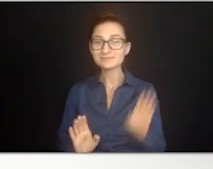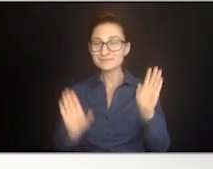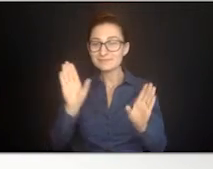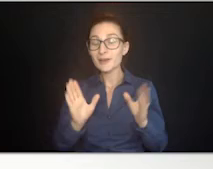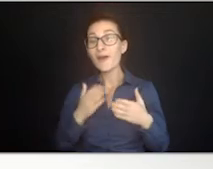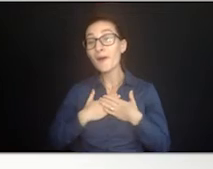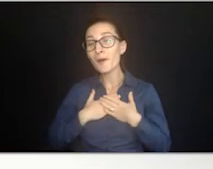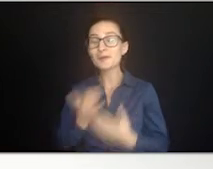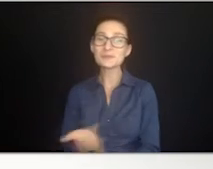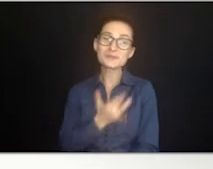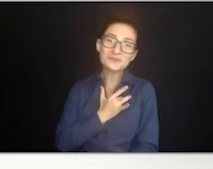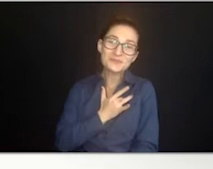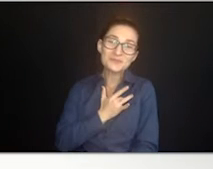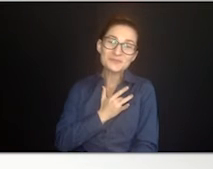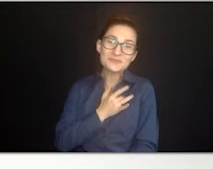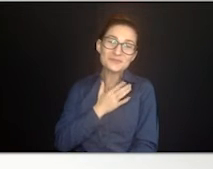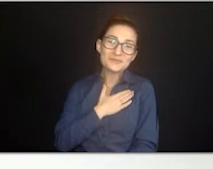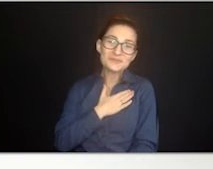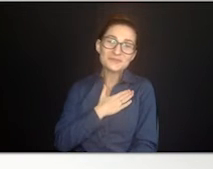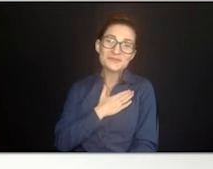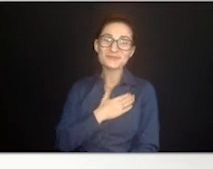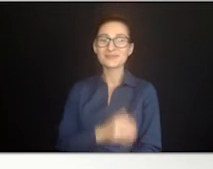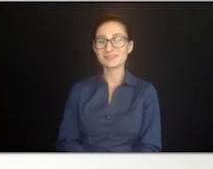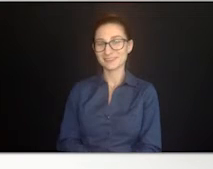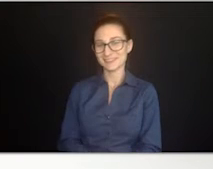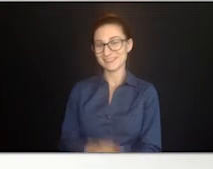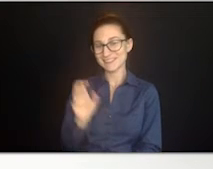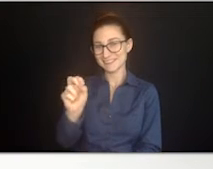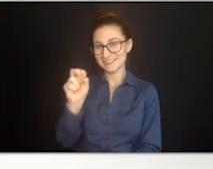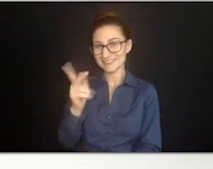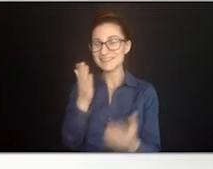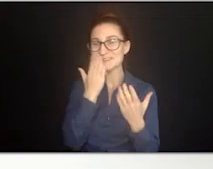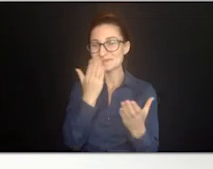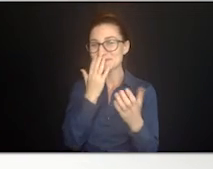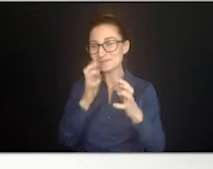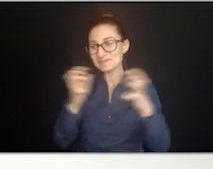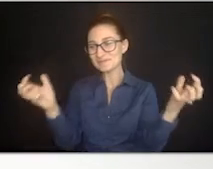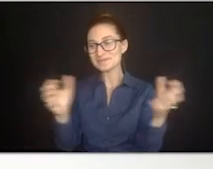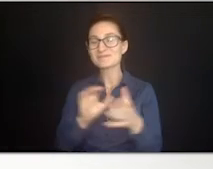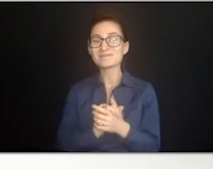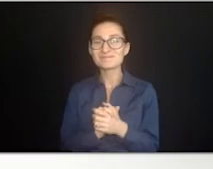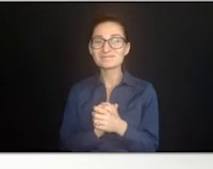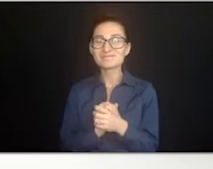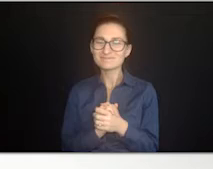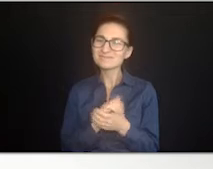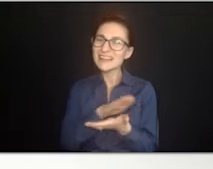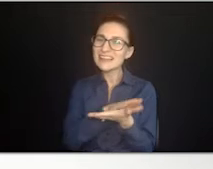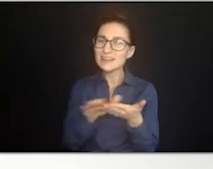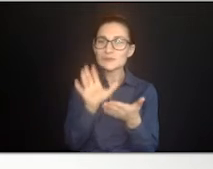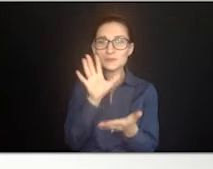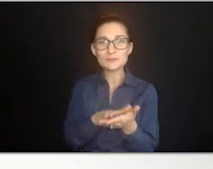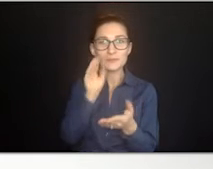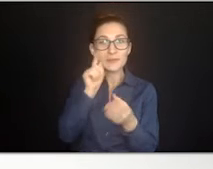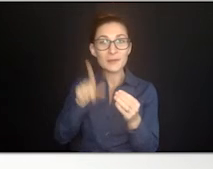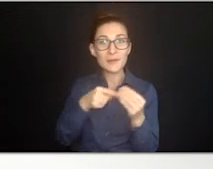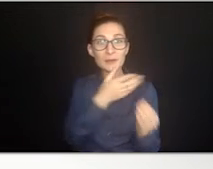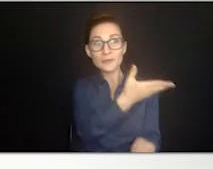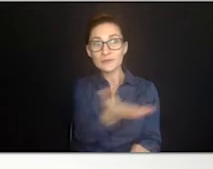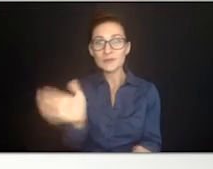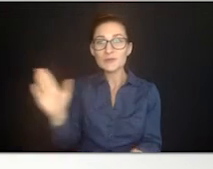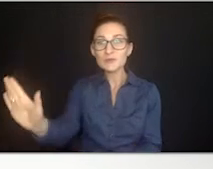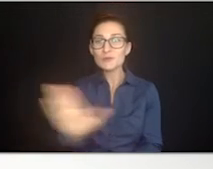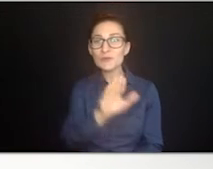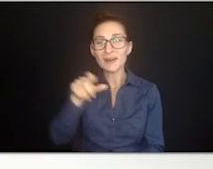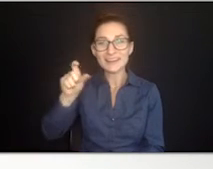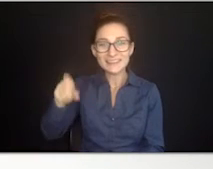Oh, that makes me feel good. All right, thank you very much. And it's good to get to know what your needs are here just a little bit more as